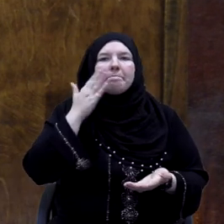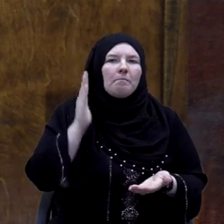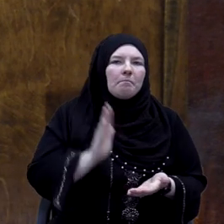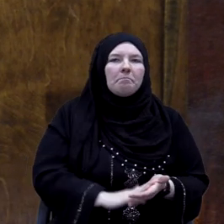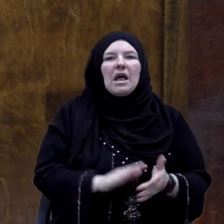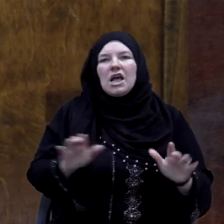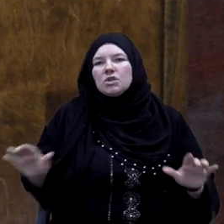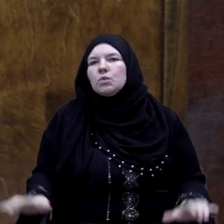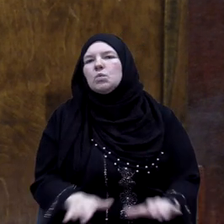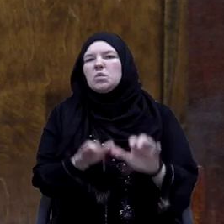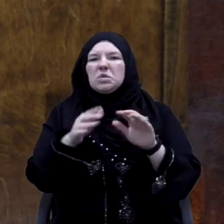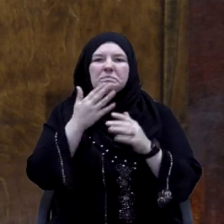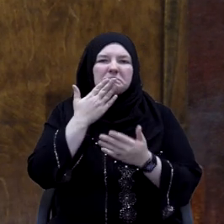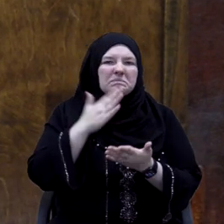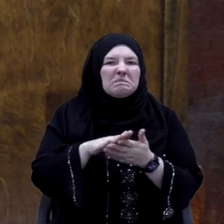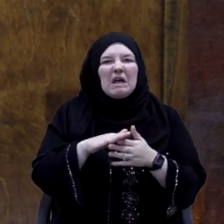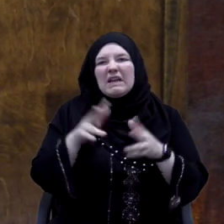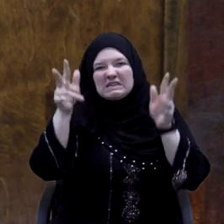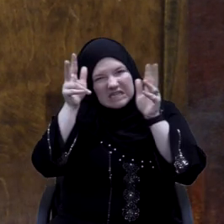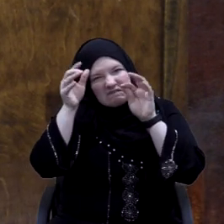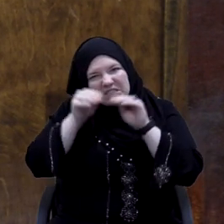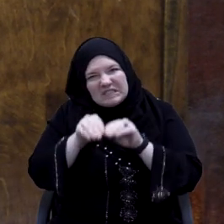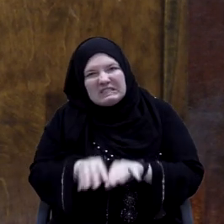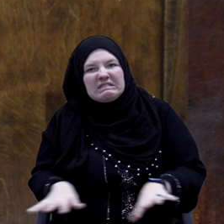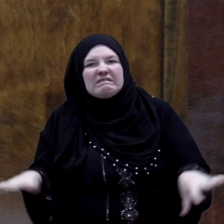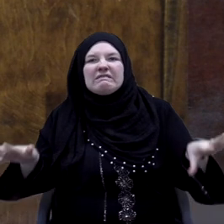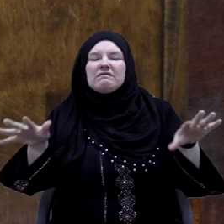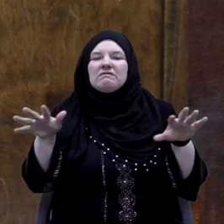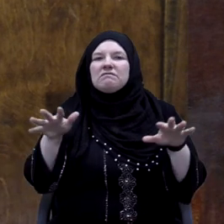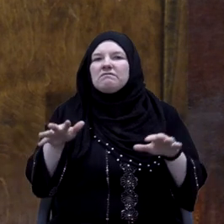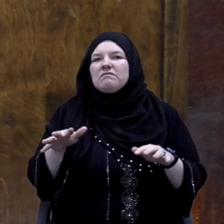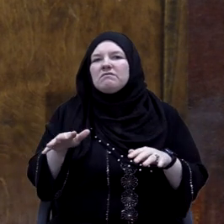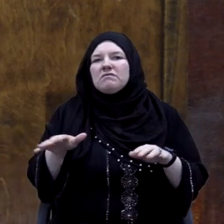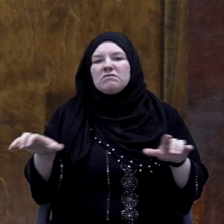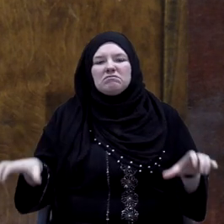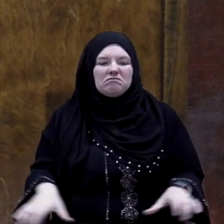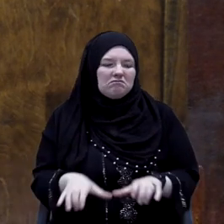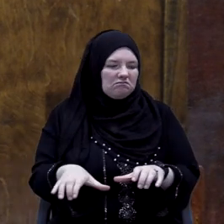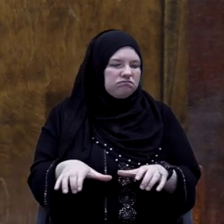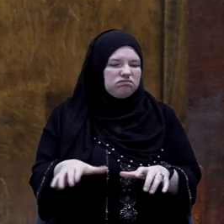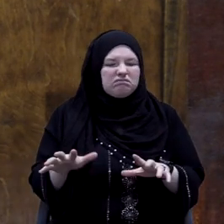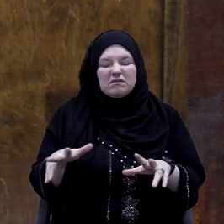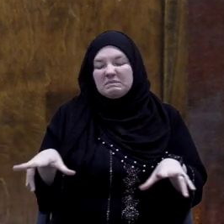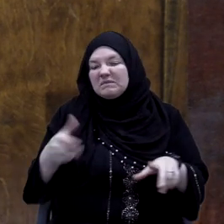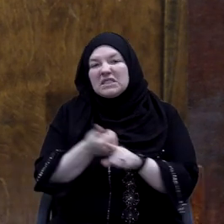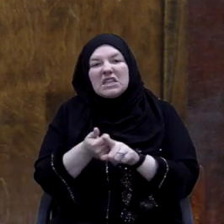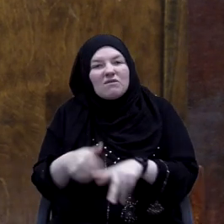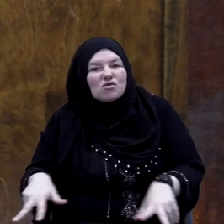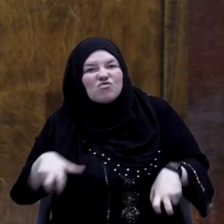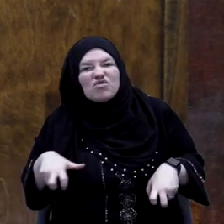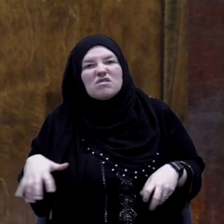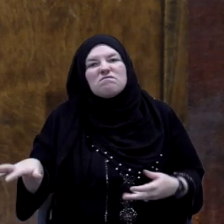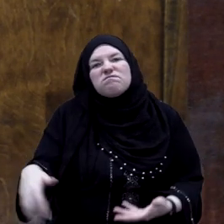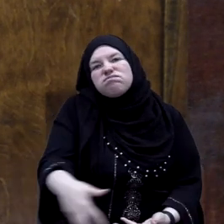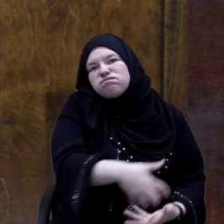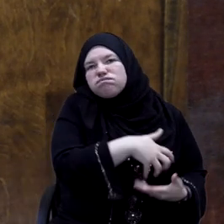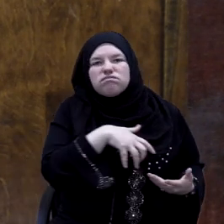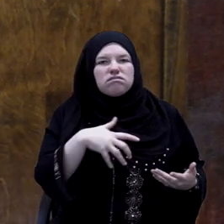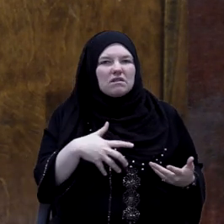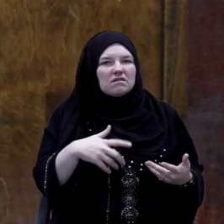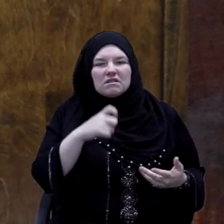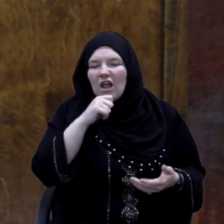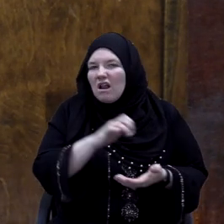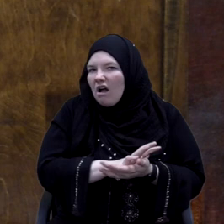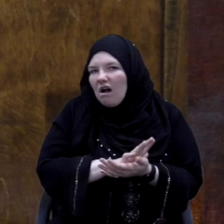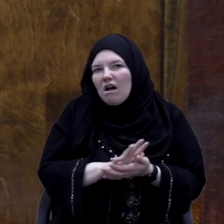wrongdoing. They just do injustice. They just want to enrich themselves and their people. They